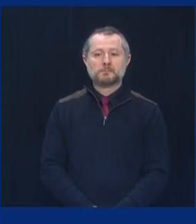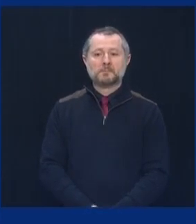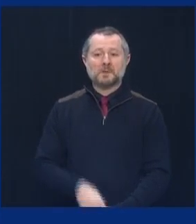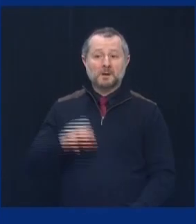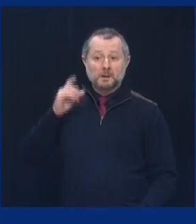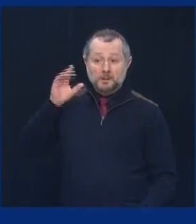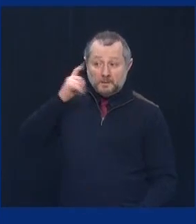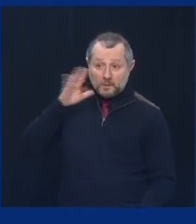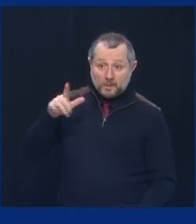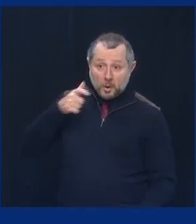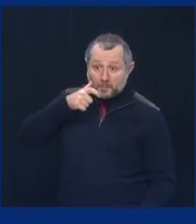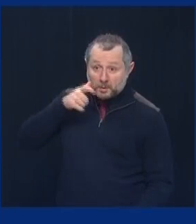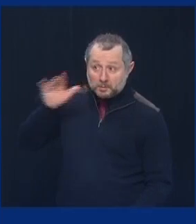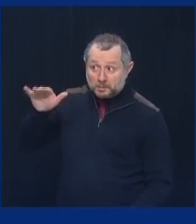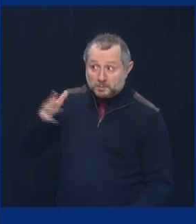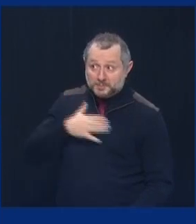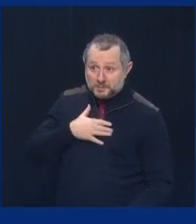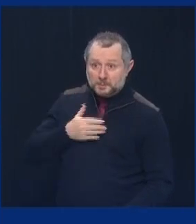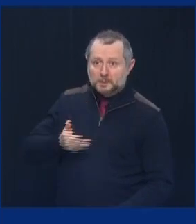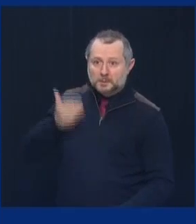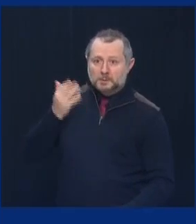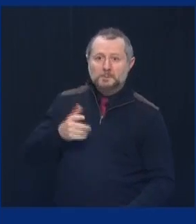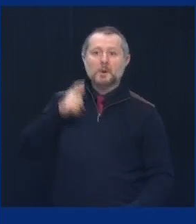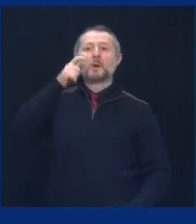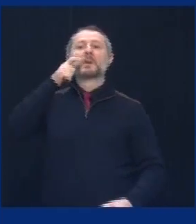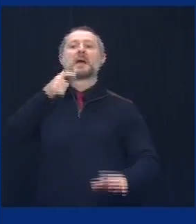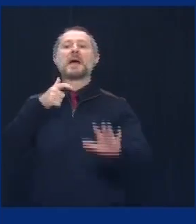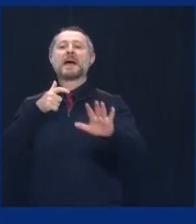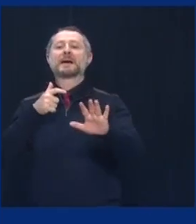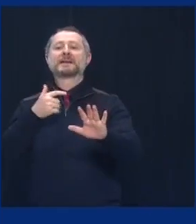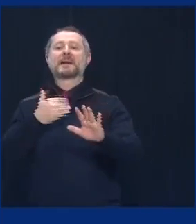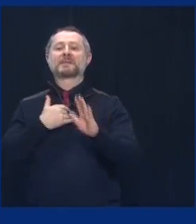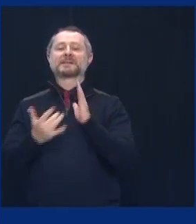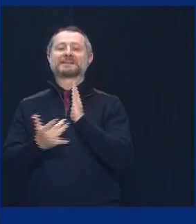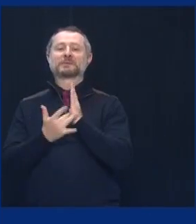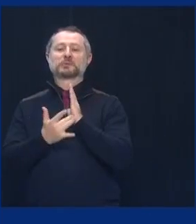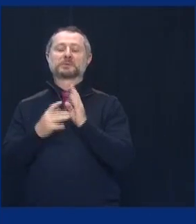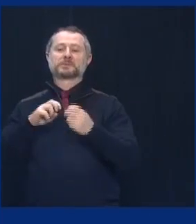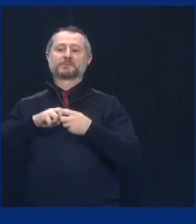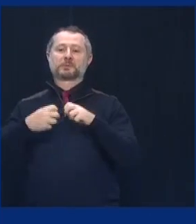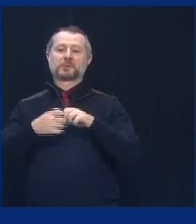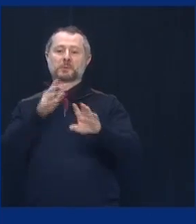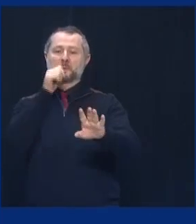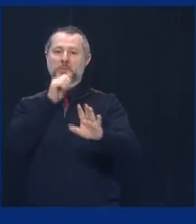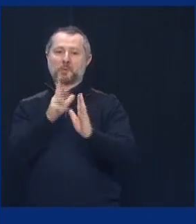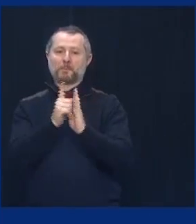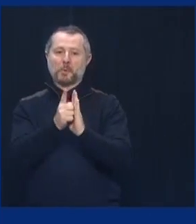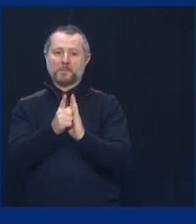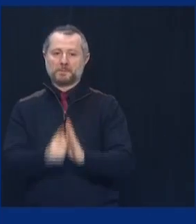Operator? We are experiencing technical difficulties. Just stand by one moment.